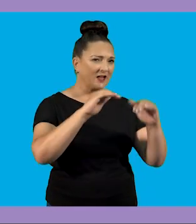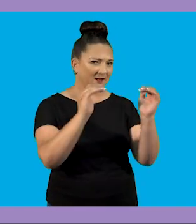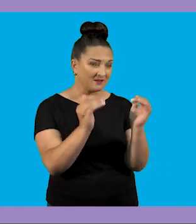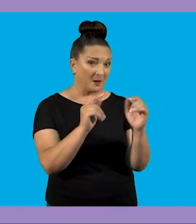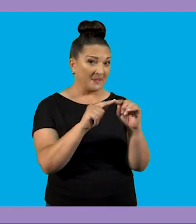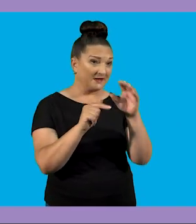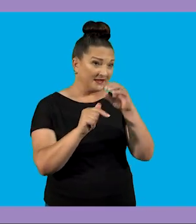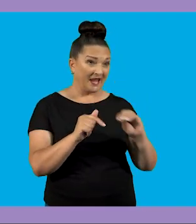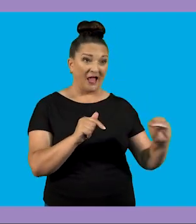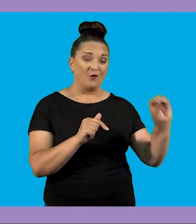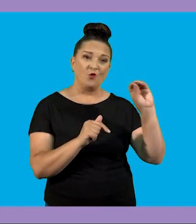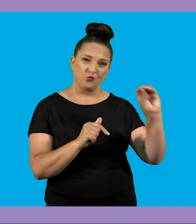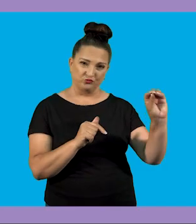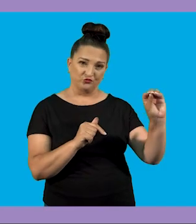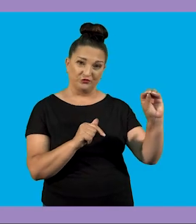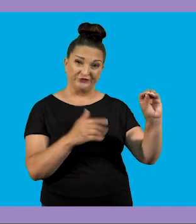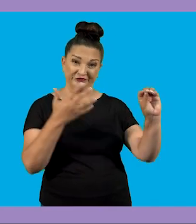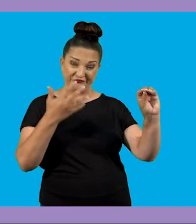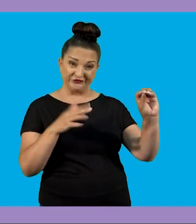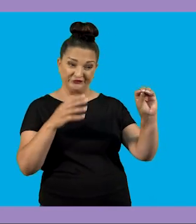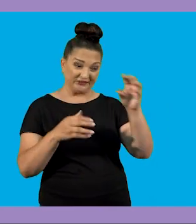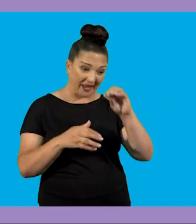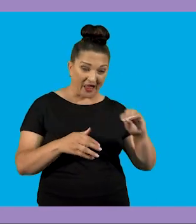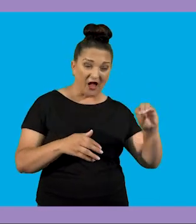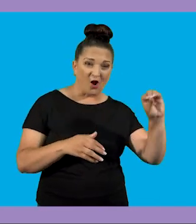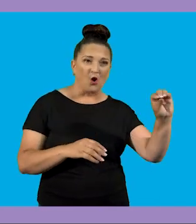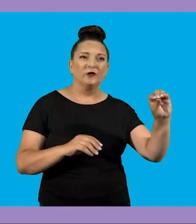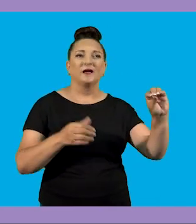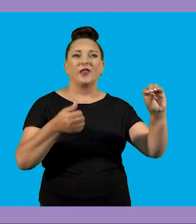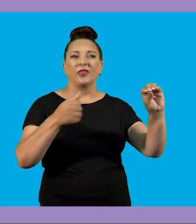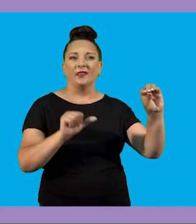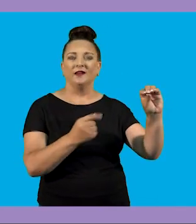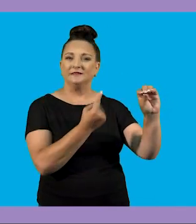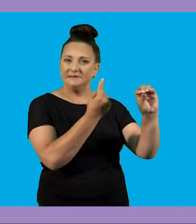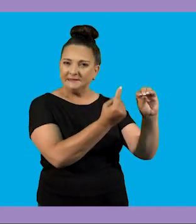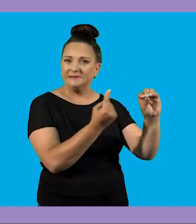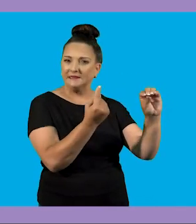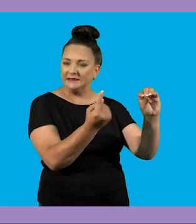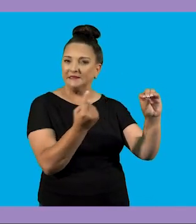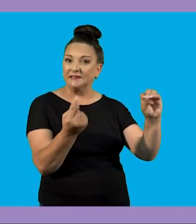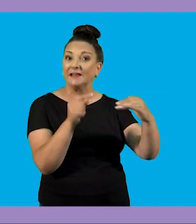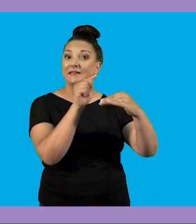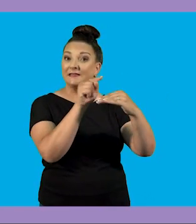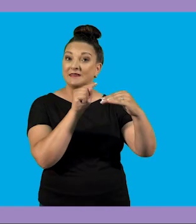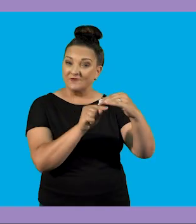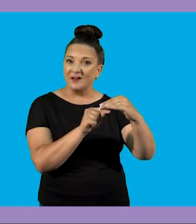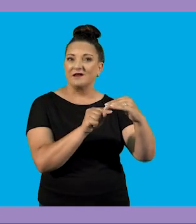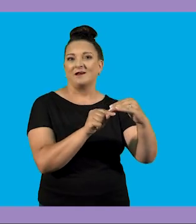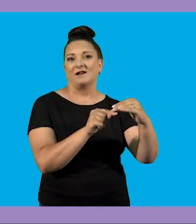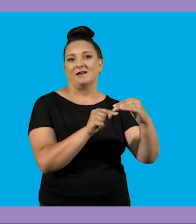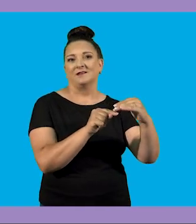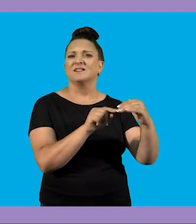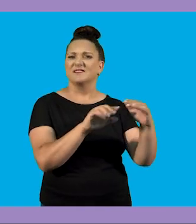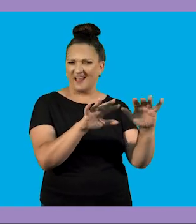left. Remember how we take out the common factor? After taking out that common factor, we are going to take each term and divide it